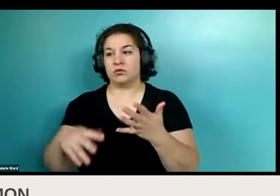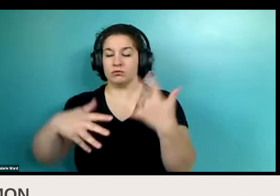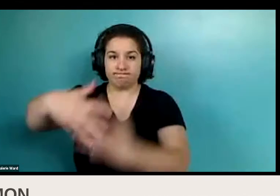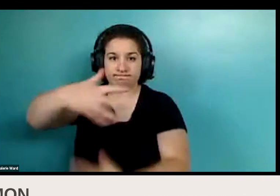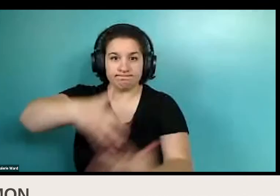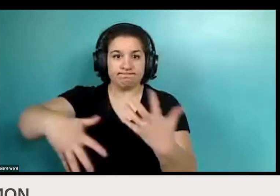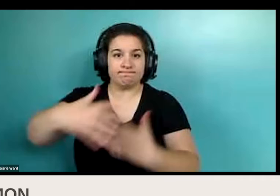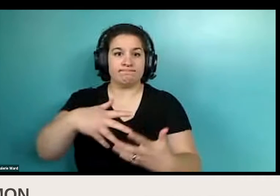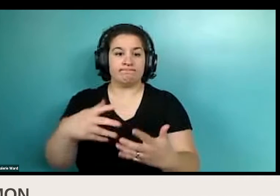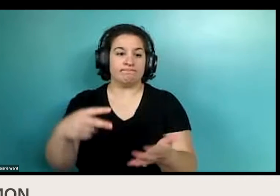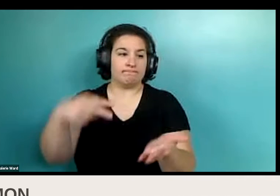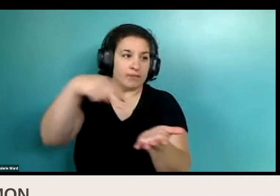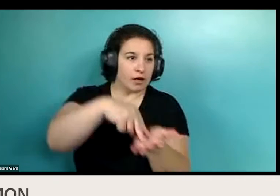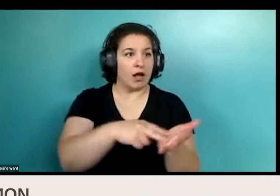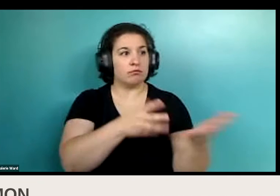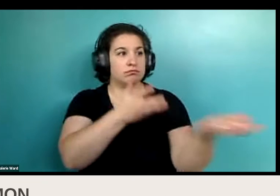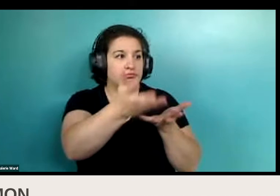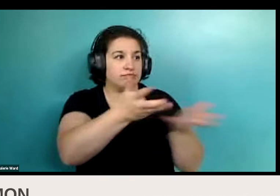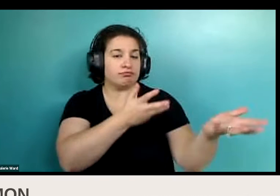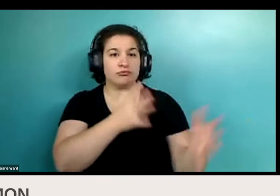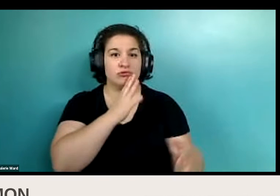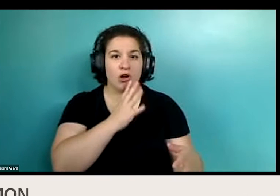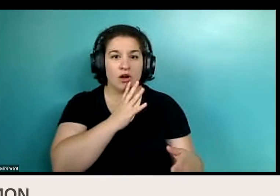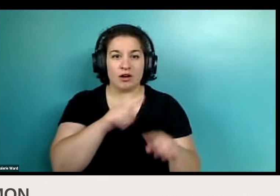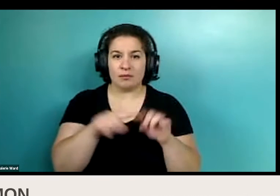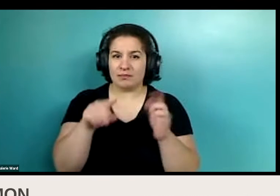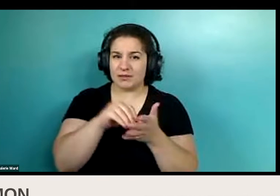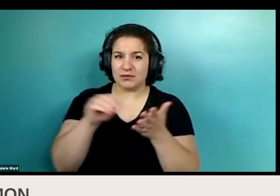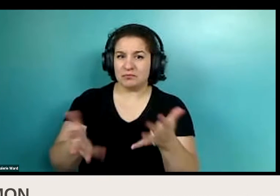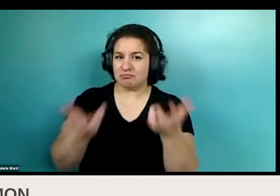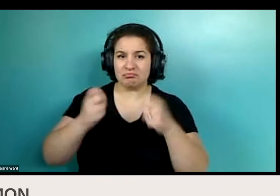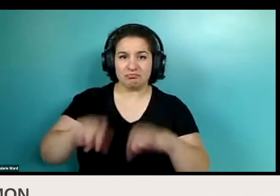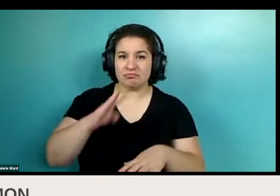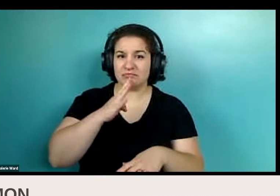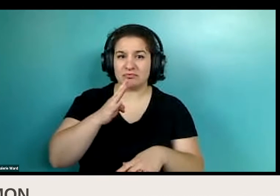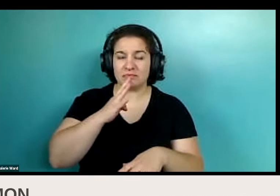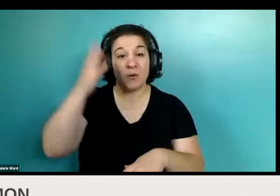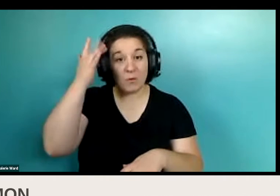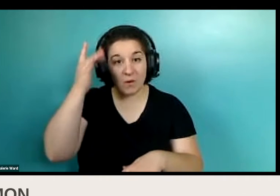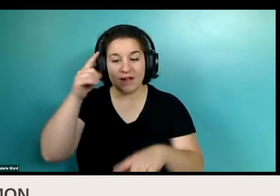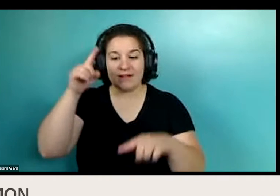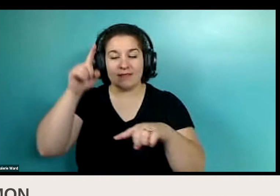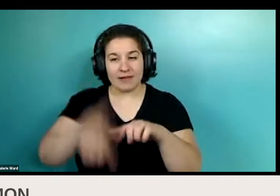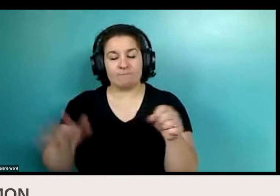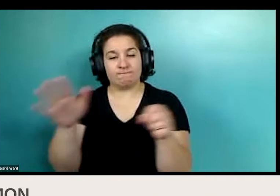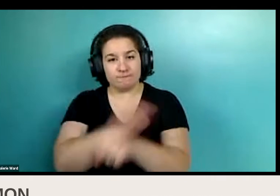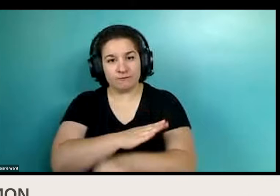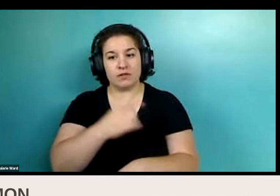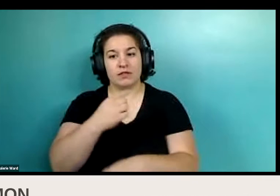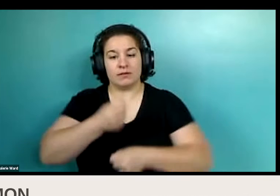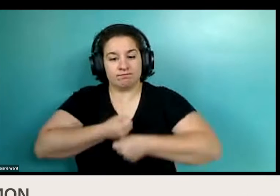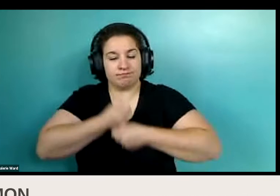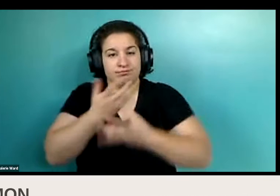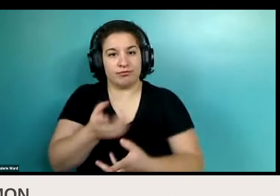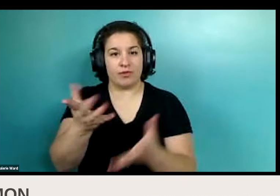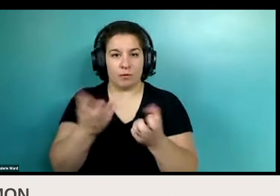witnessed students, they're reluctant to speak sometimes because they cannot fully articulate what they want to say. It can be